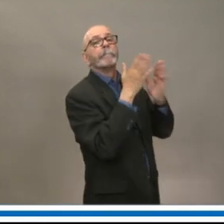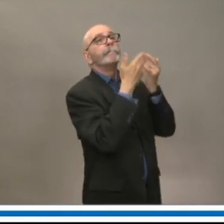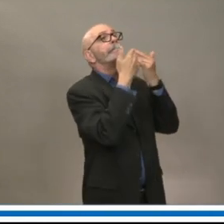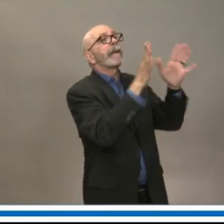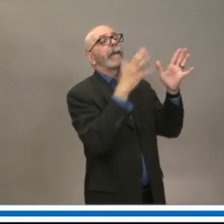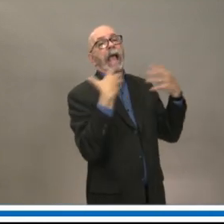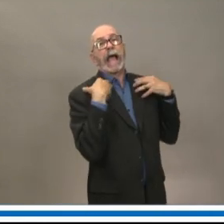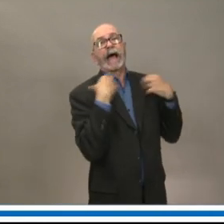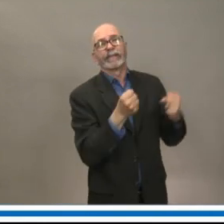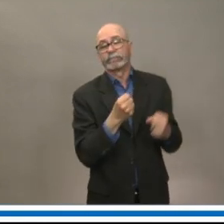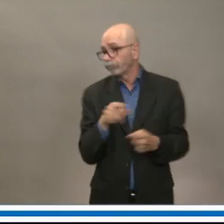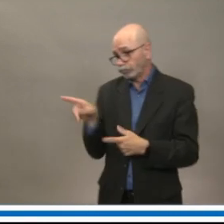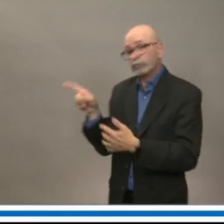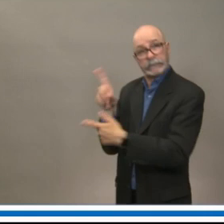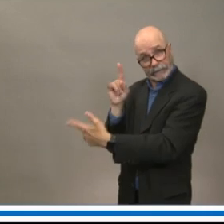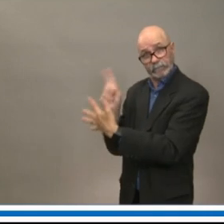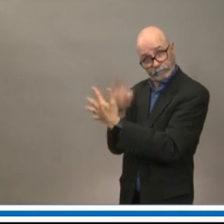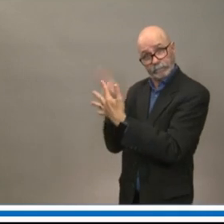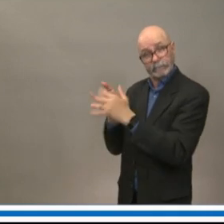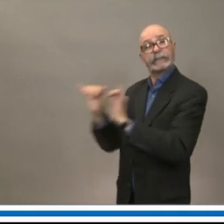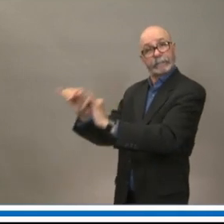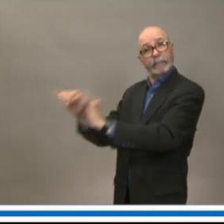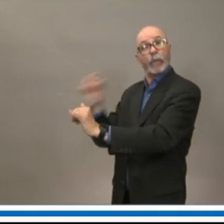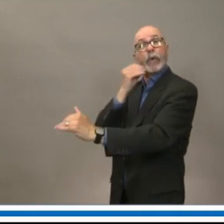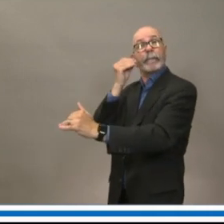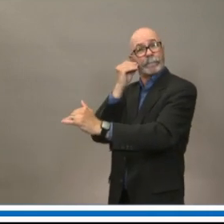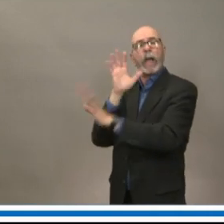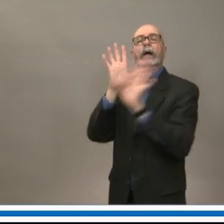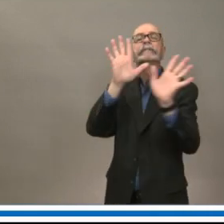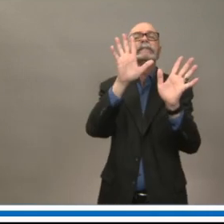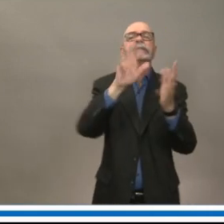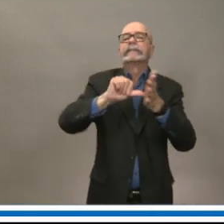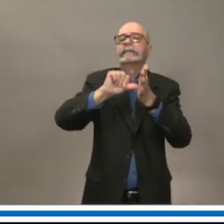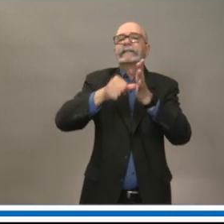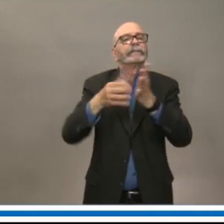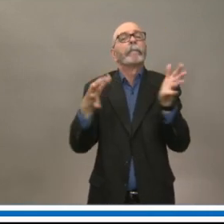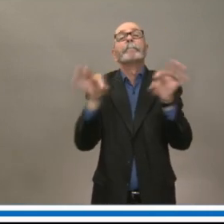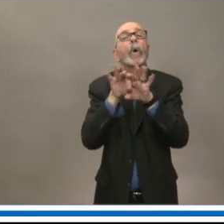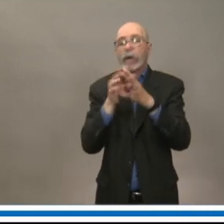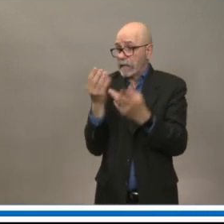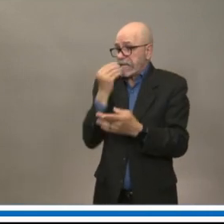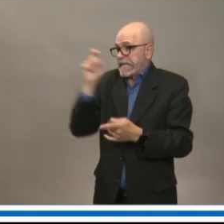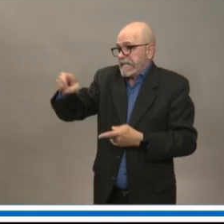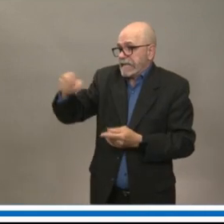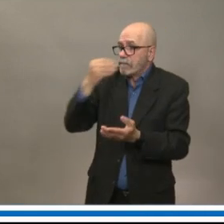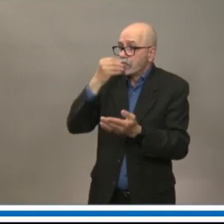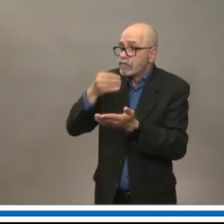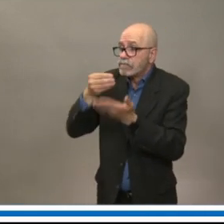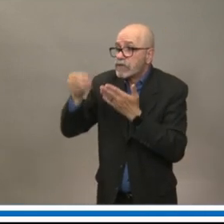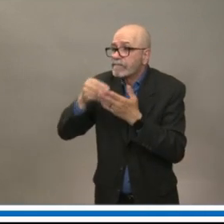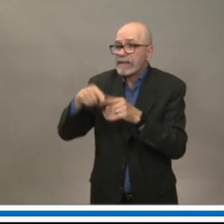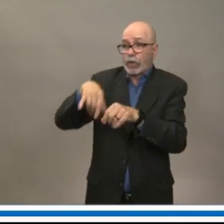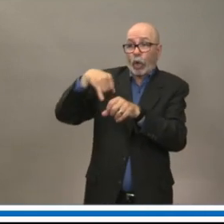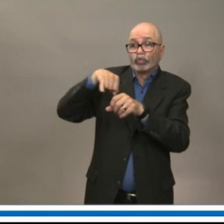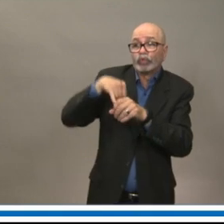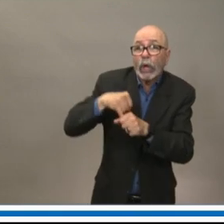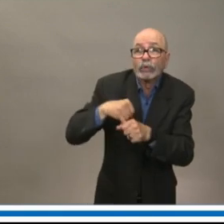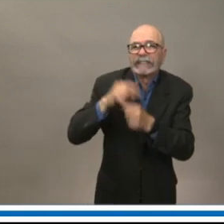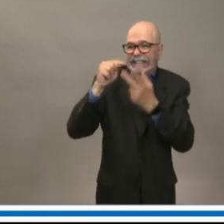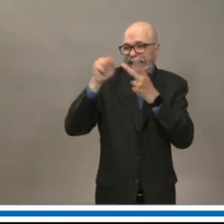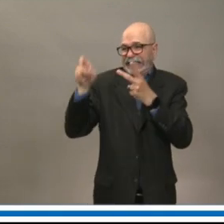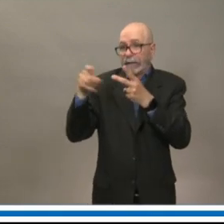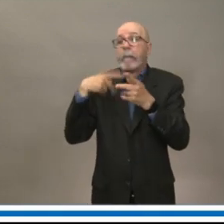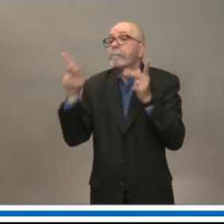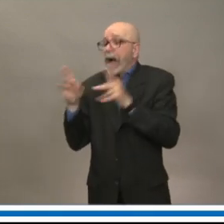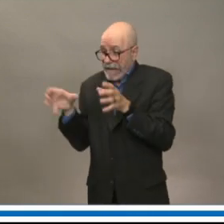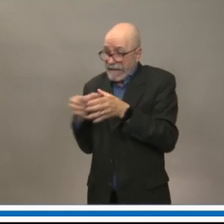much as possible, essential travel and shopping only essential groups of 5 or less. That it's critically important